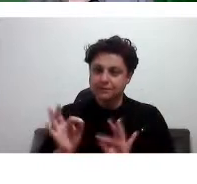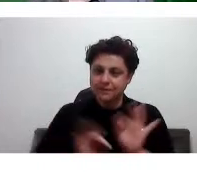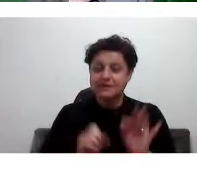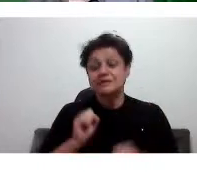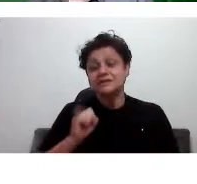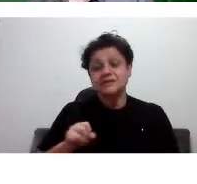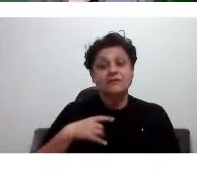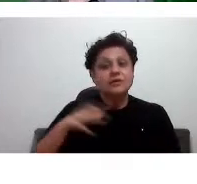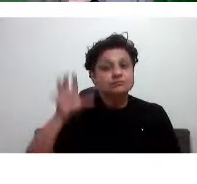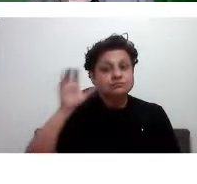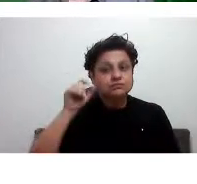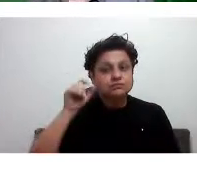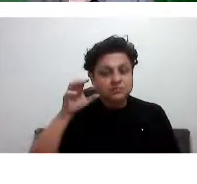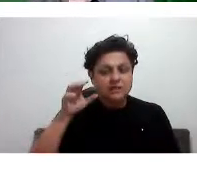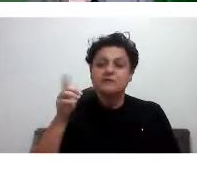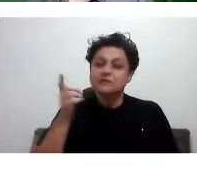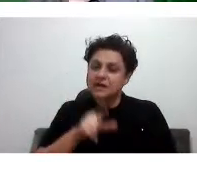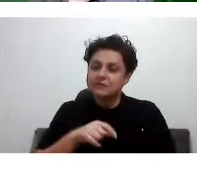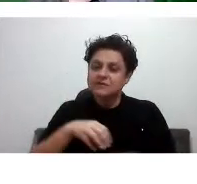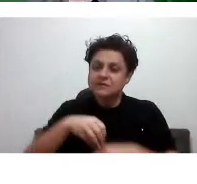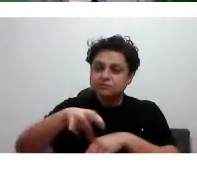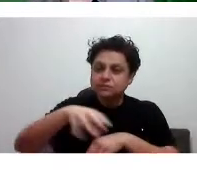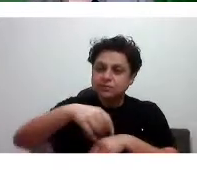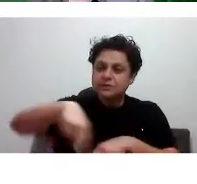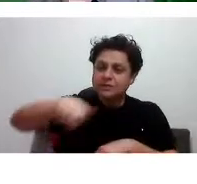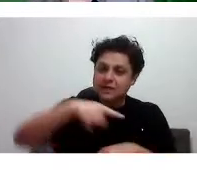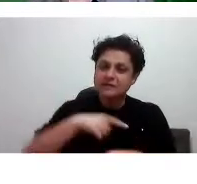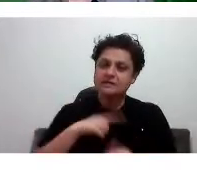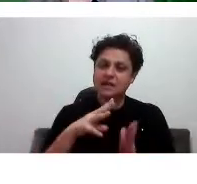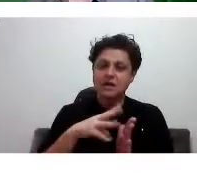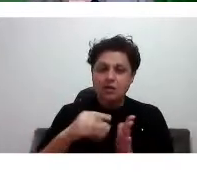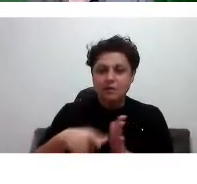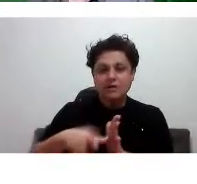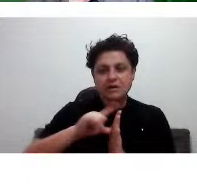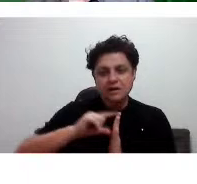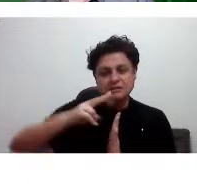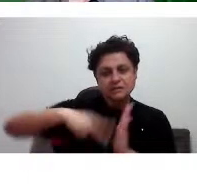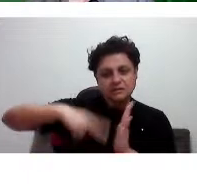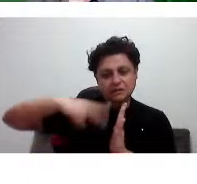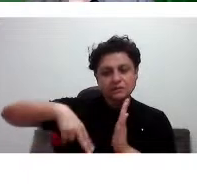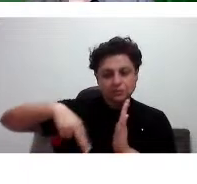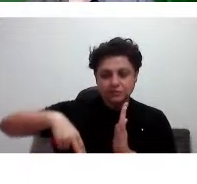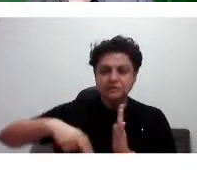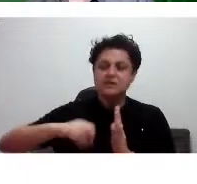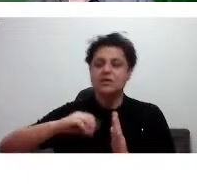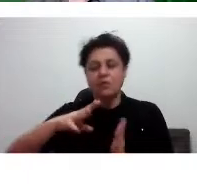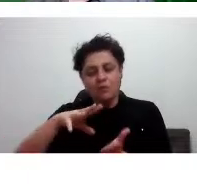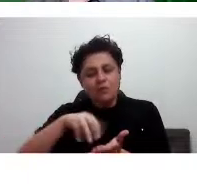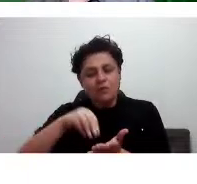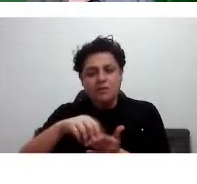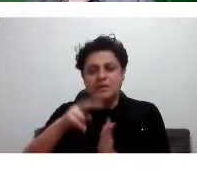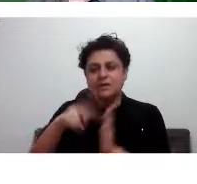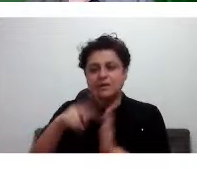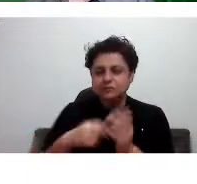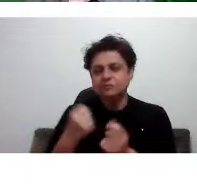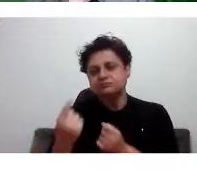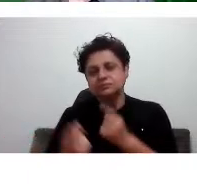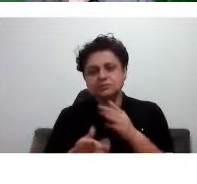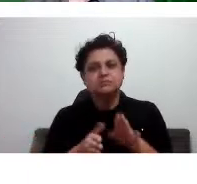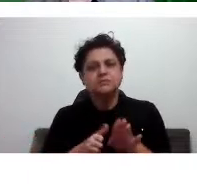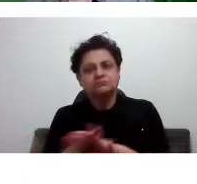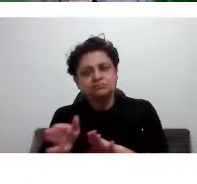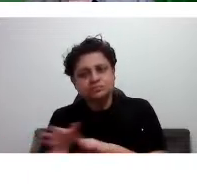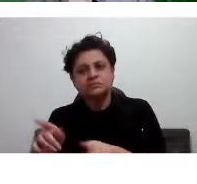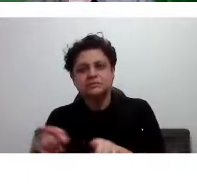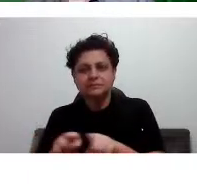the reading, at the very least, photocopies of the reading or some of the instructions, etc., exercises